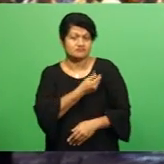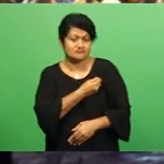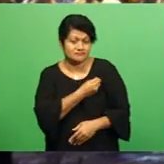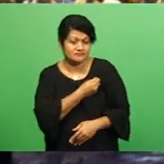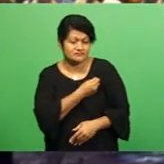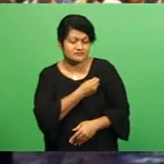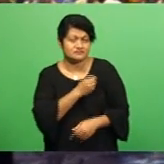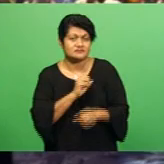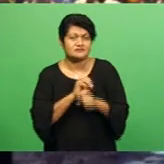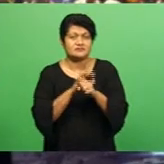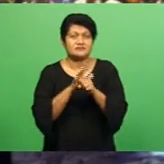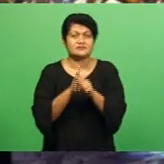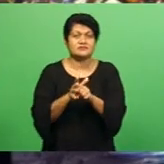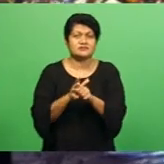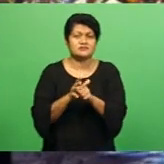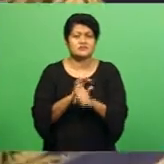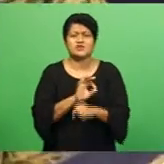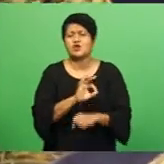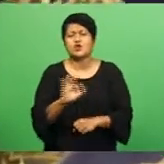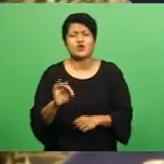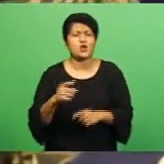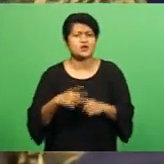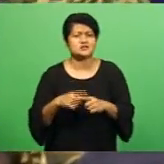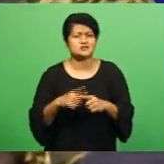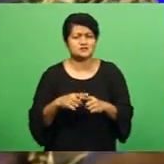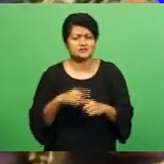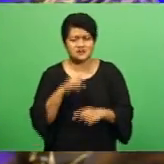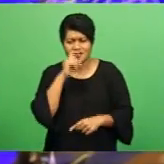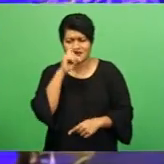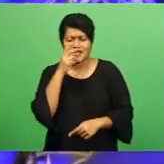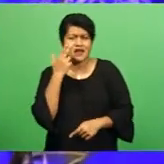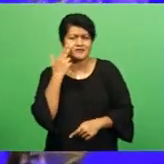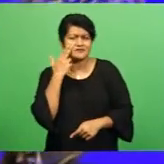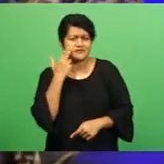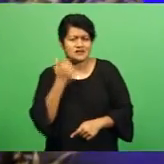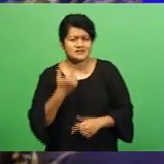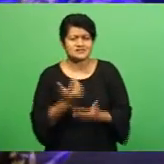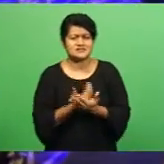there is simply no excuse that they cannot find a safe way to do so.